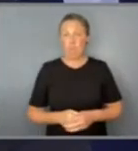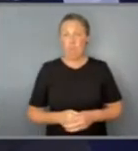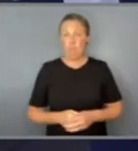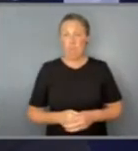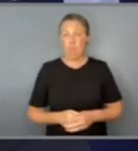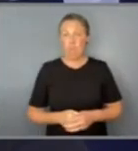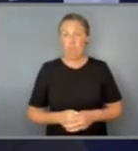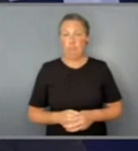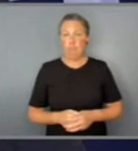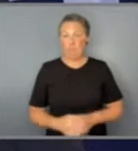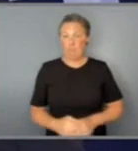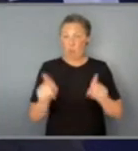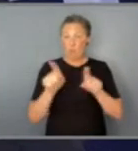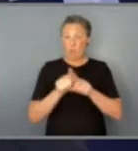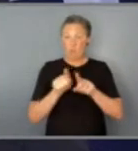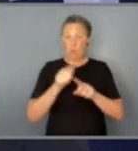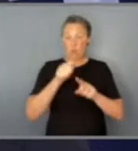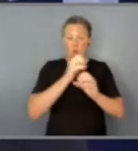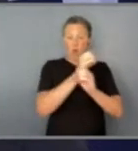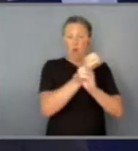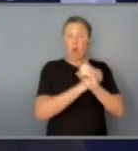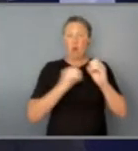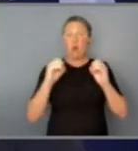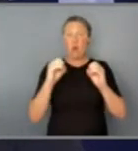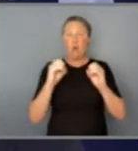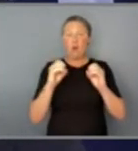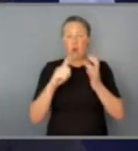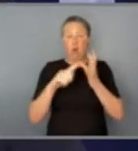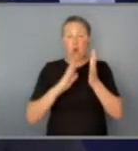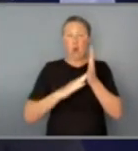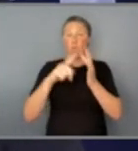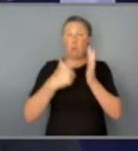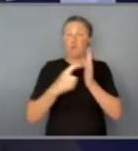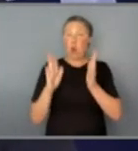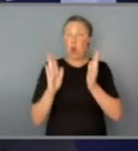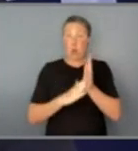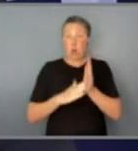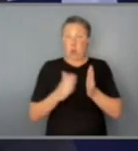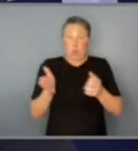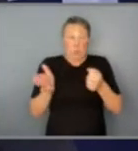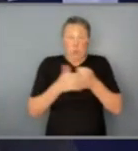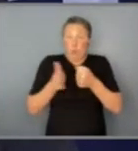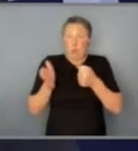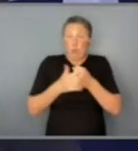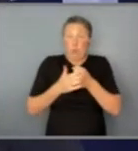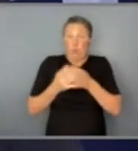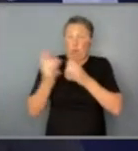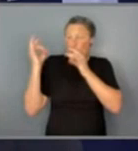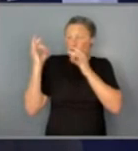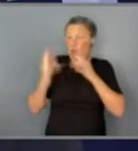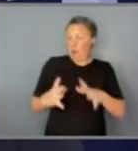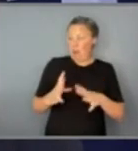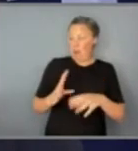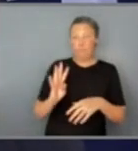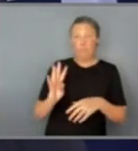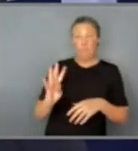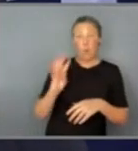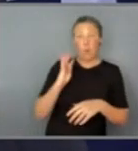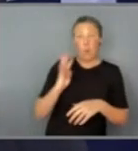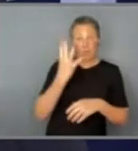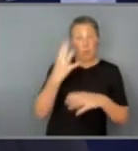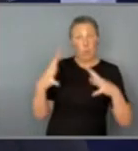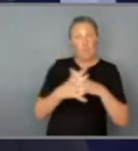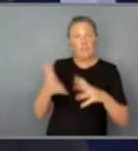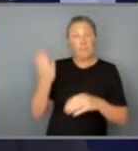this virus strain in Omicron has only been in Australia for less than 4 weeks. So it is still fairly